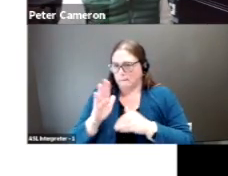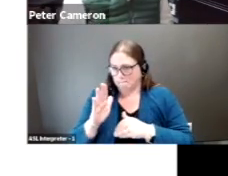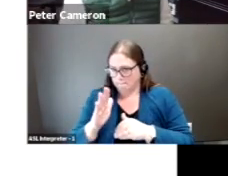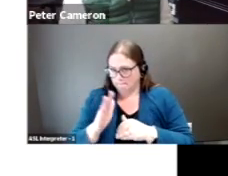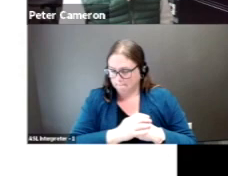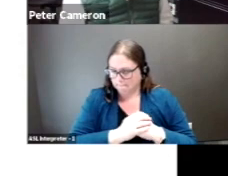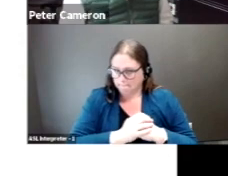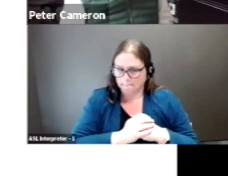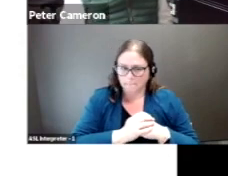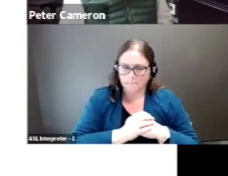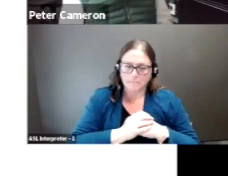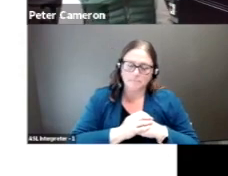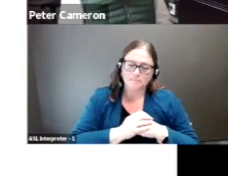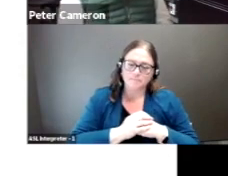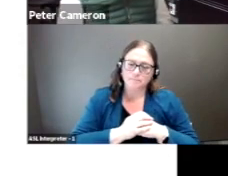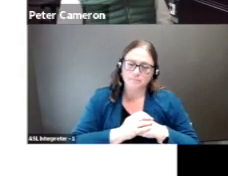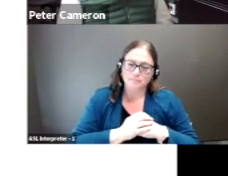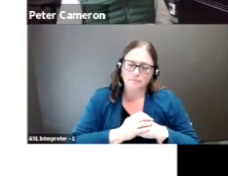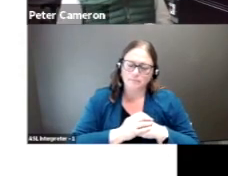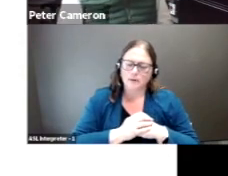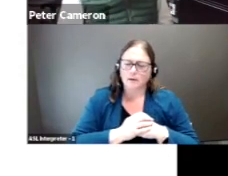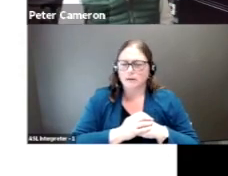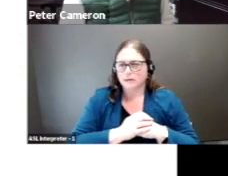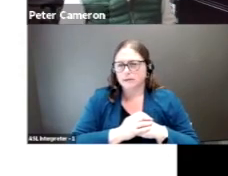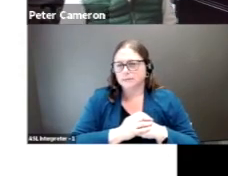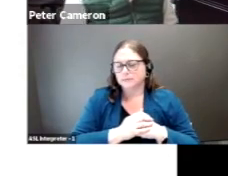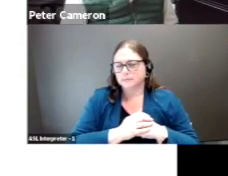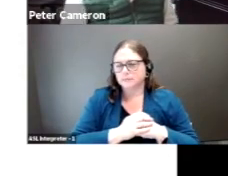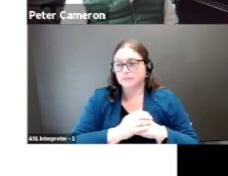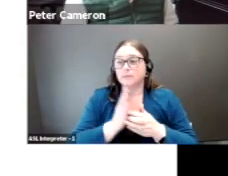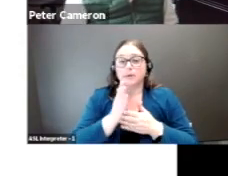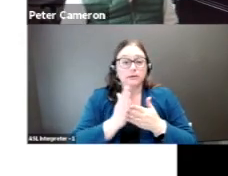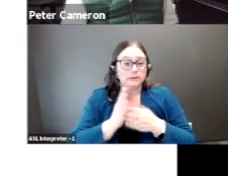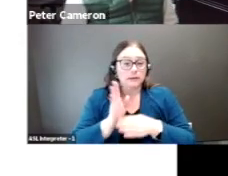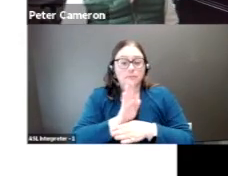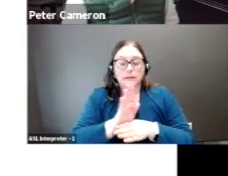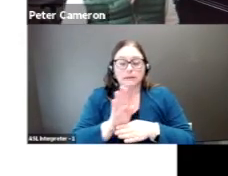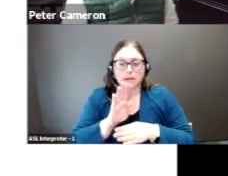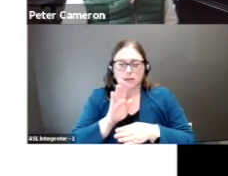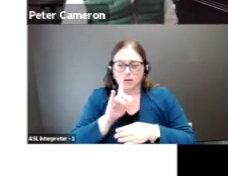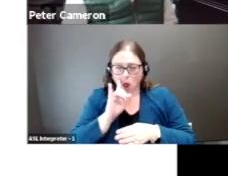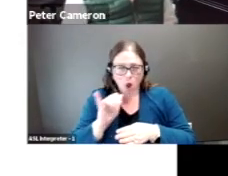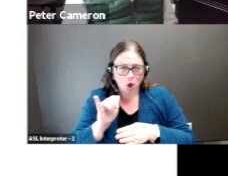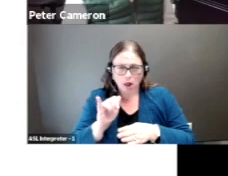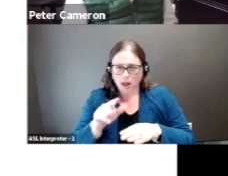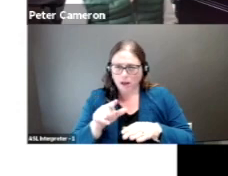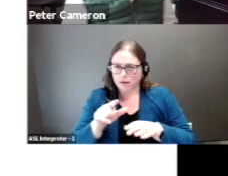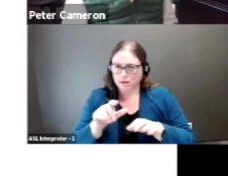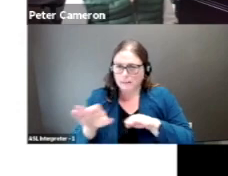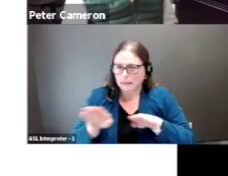There are some businesses that act like co-ops, and that's